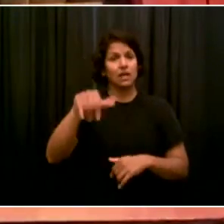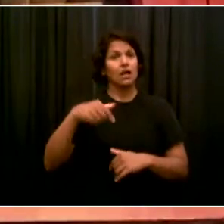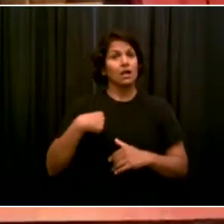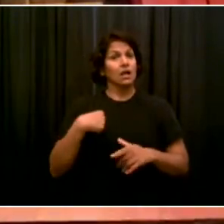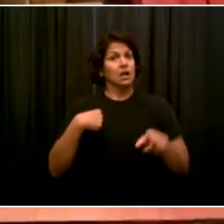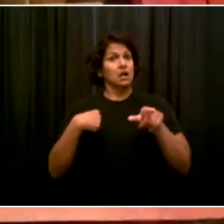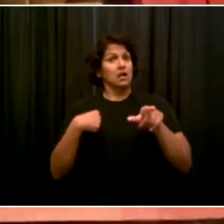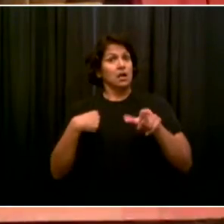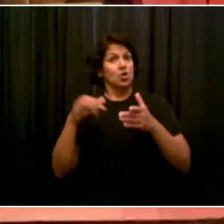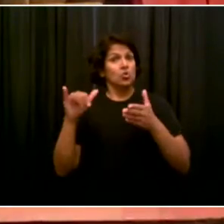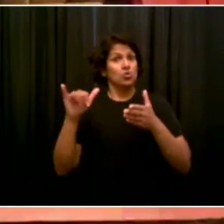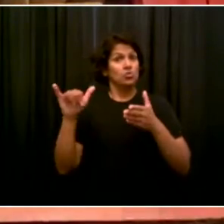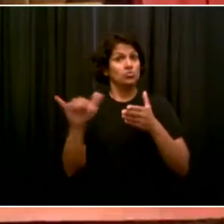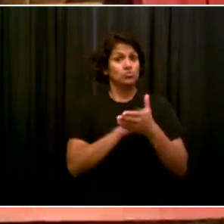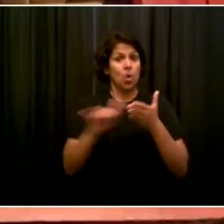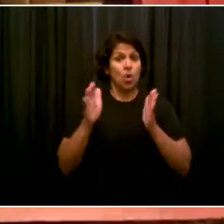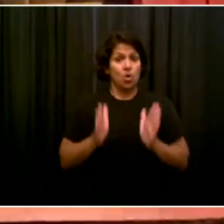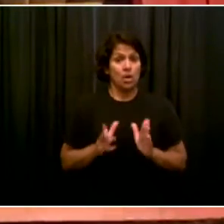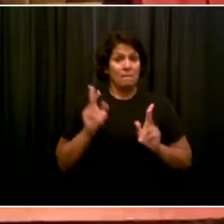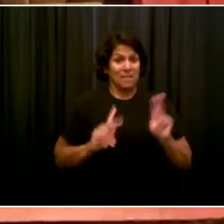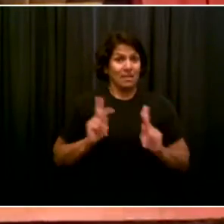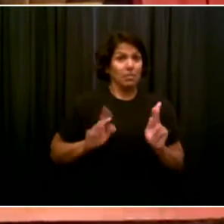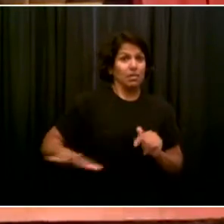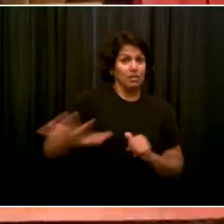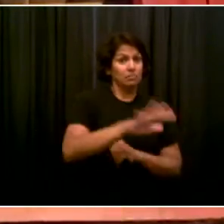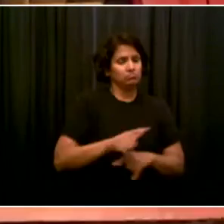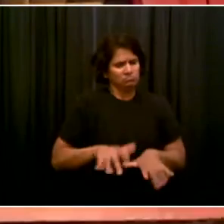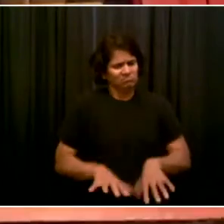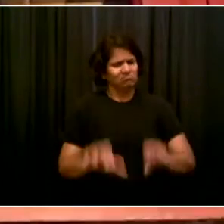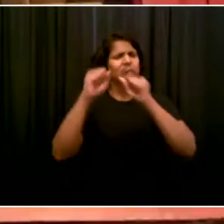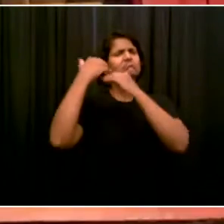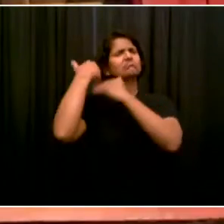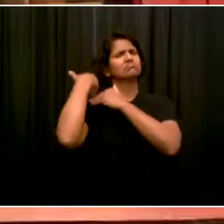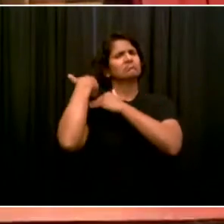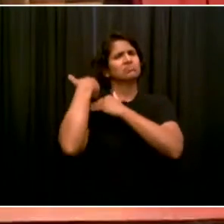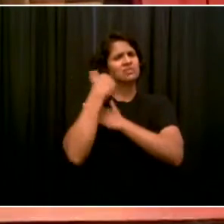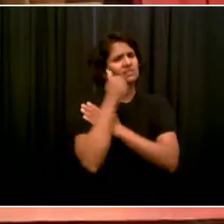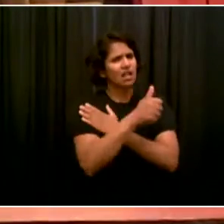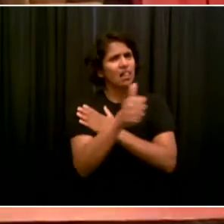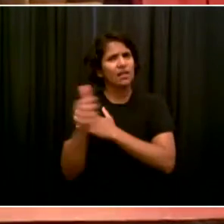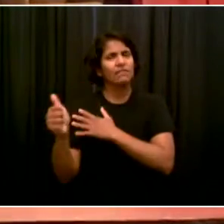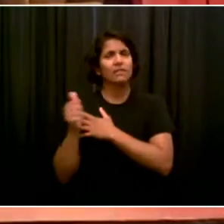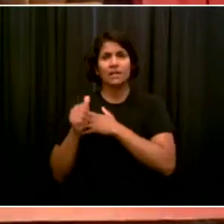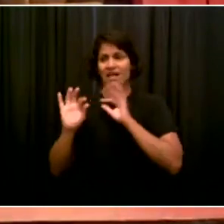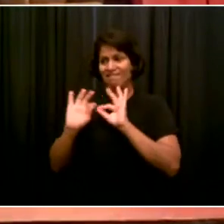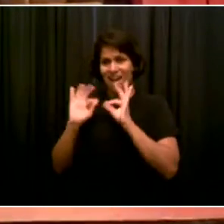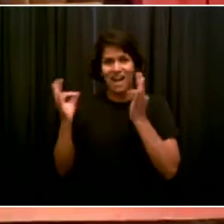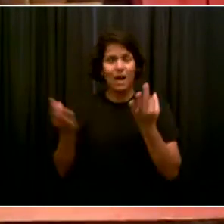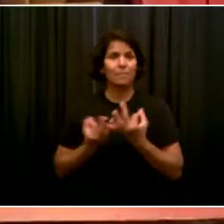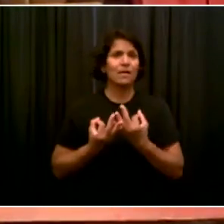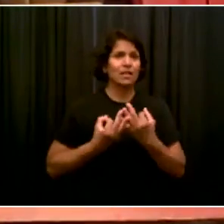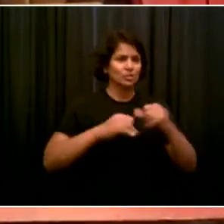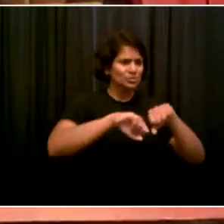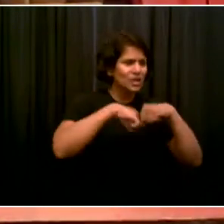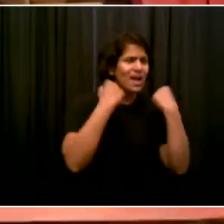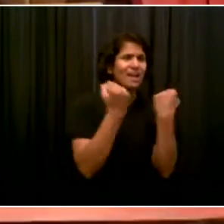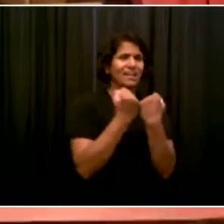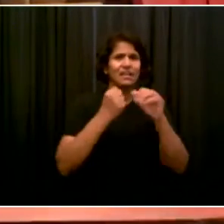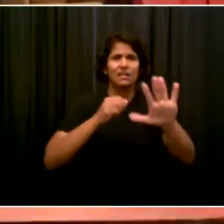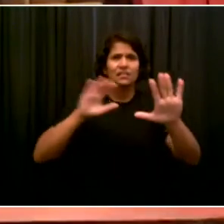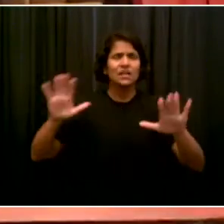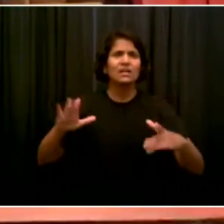responsibility to themselves, to their families, to their loved ones, and to the broader community to get the